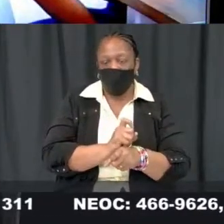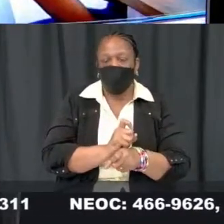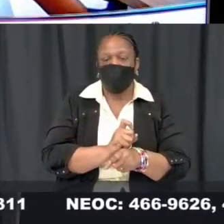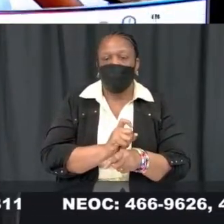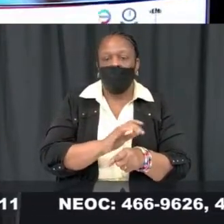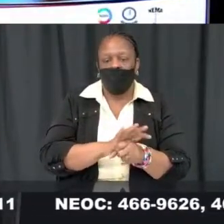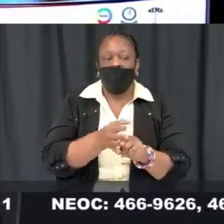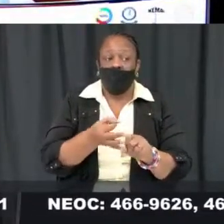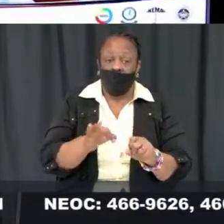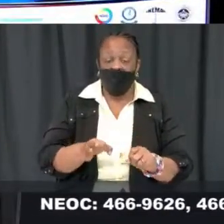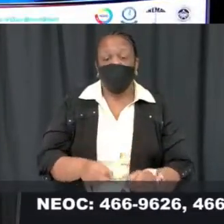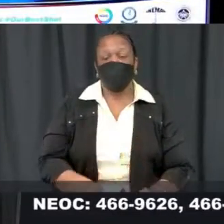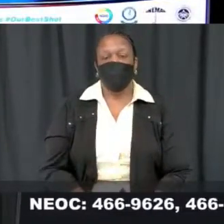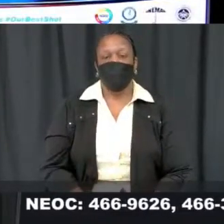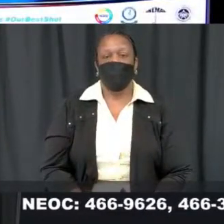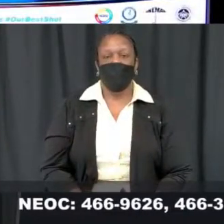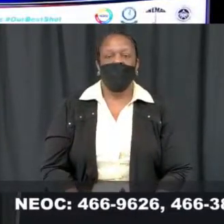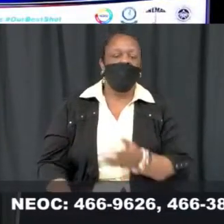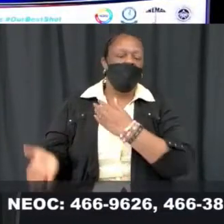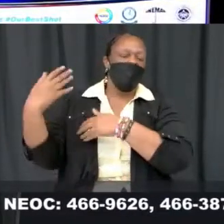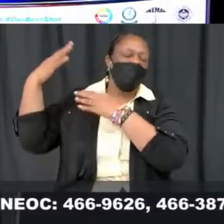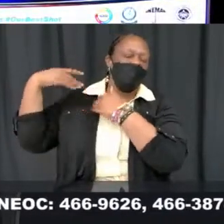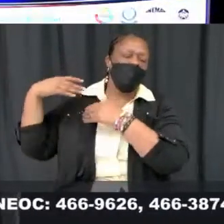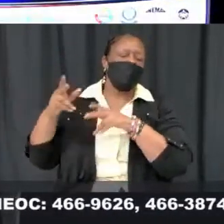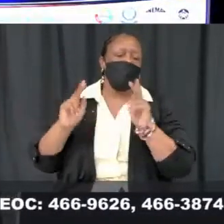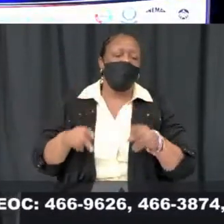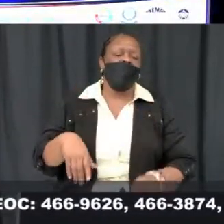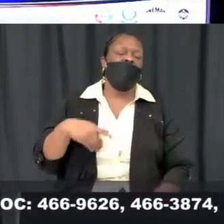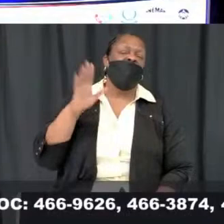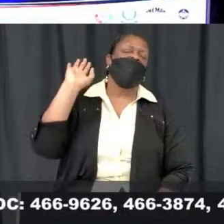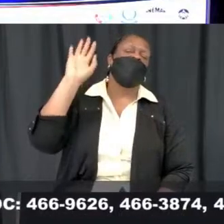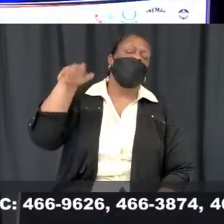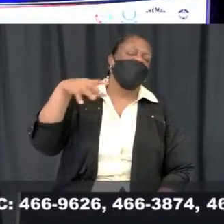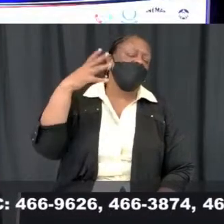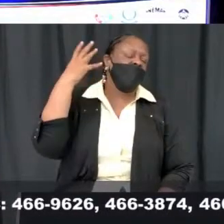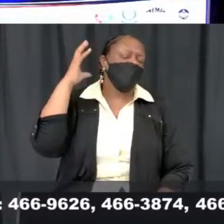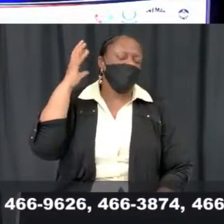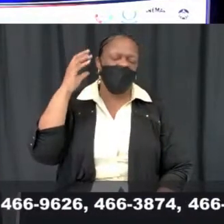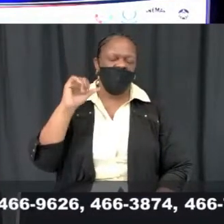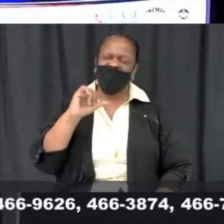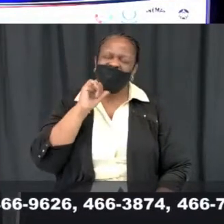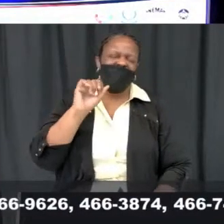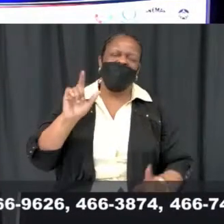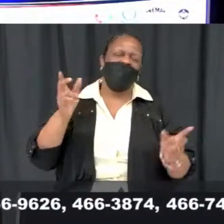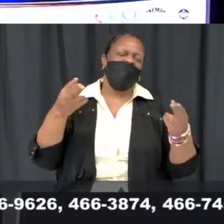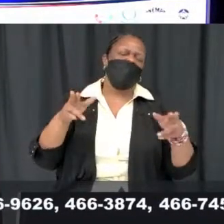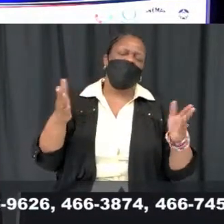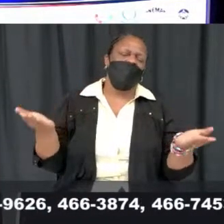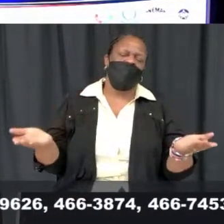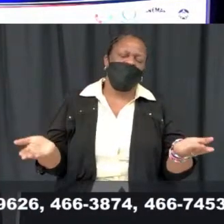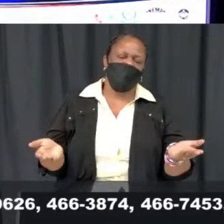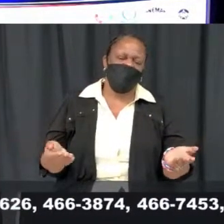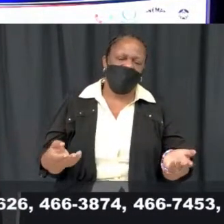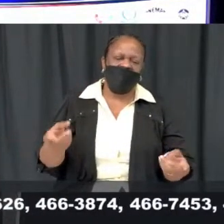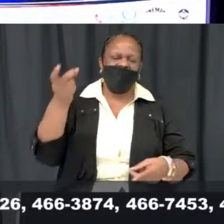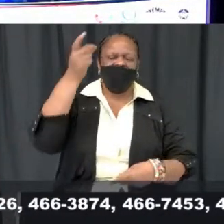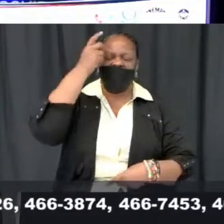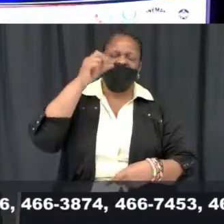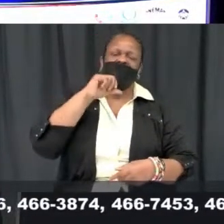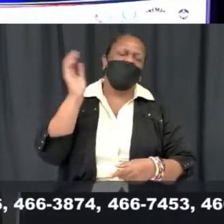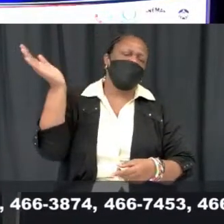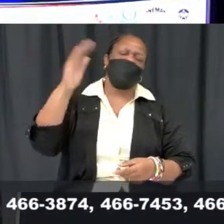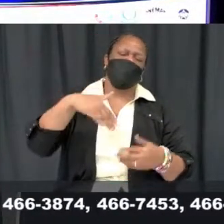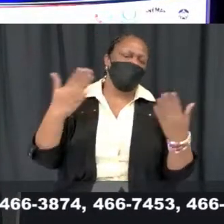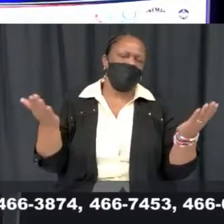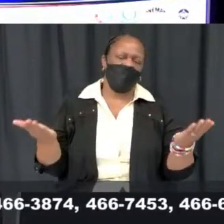then thought that we were crazy, that's not going to happen here, it's not going to reach here. Some